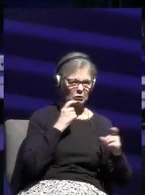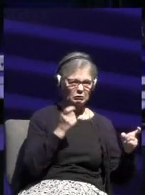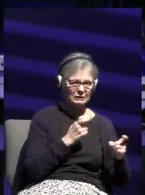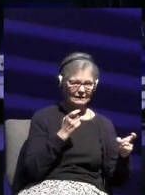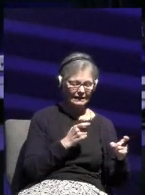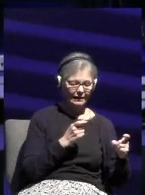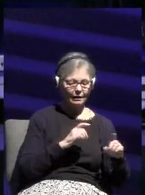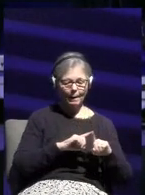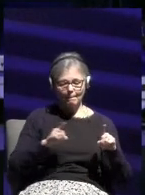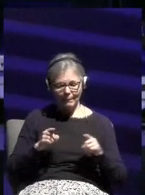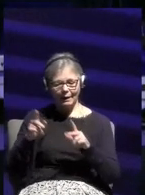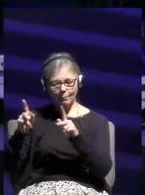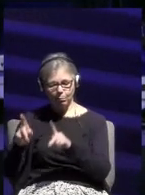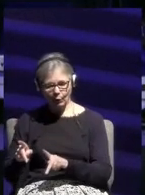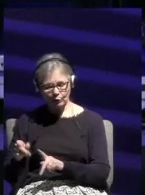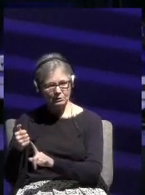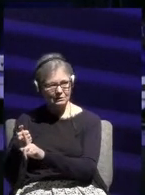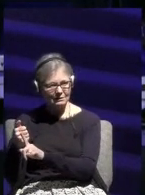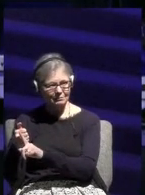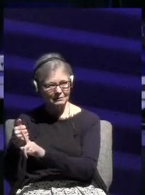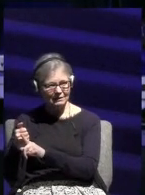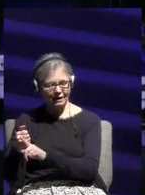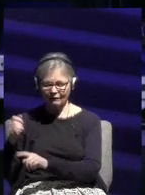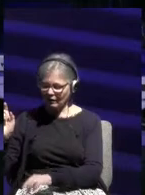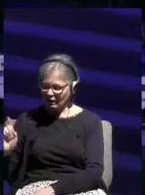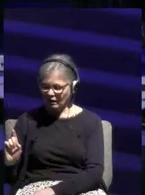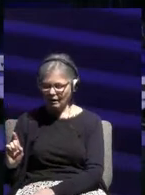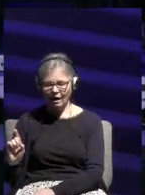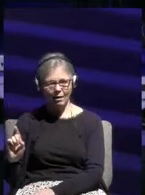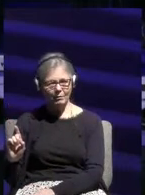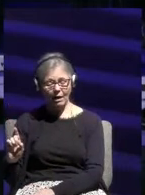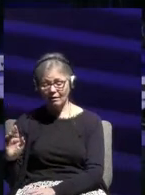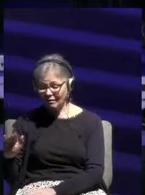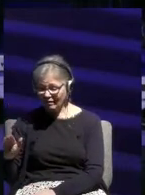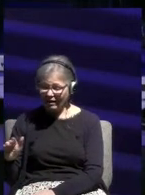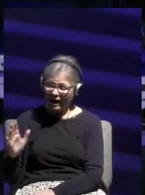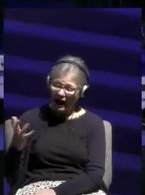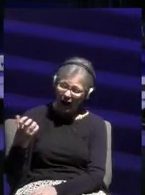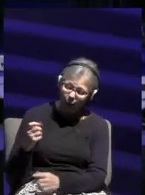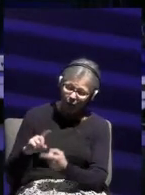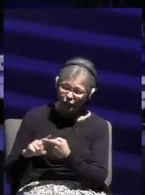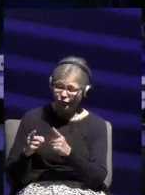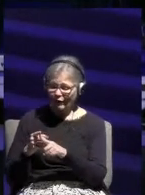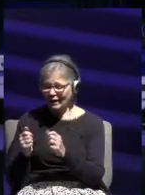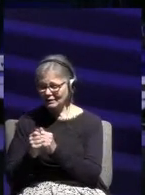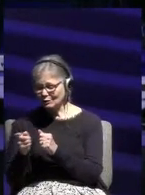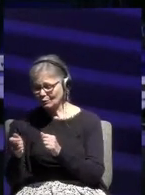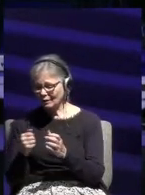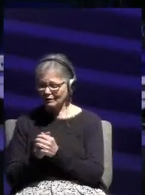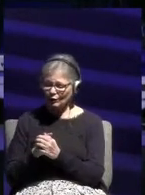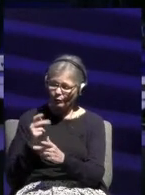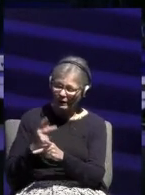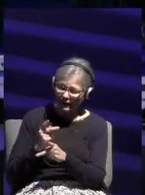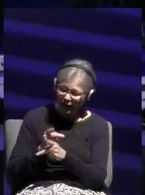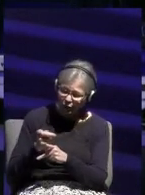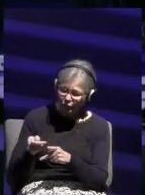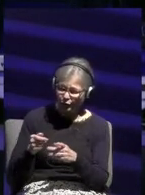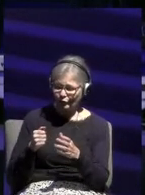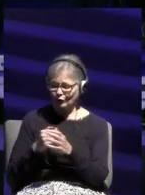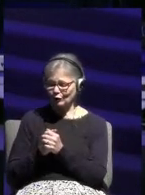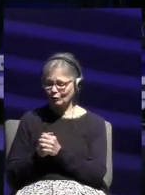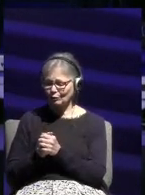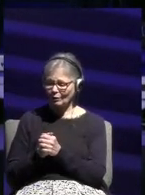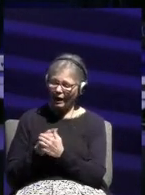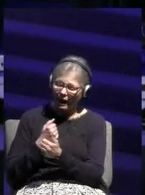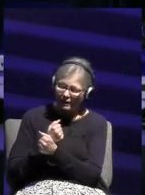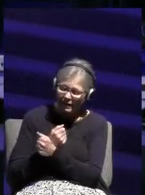and he'll very gently come alongside and say, I want to be with you. I want to care for you. I want